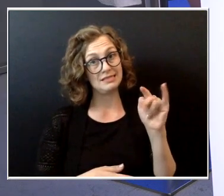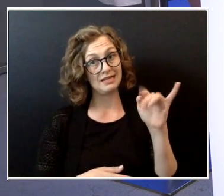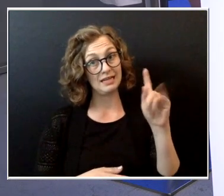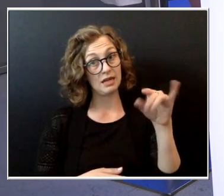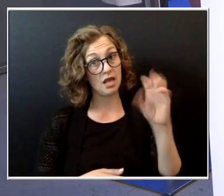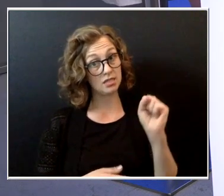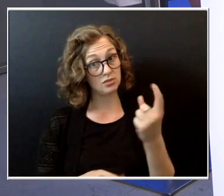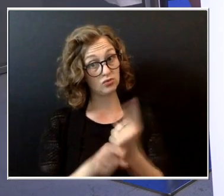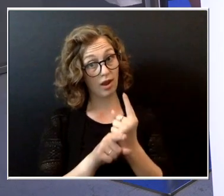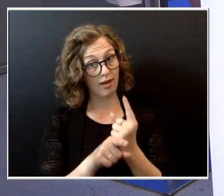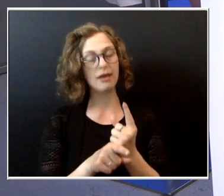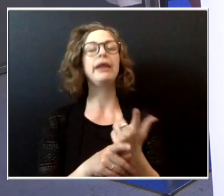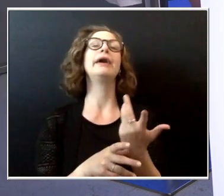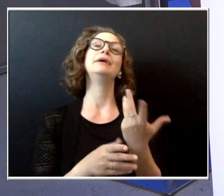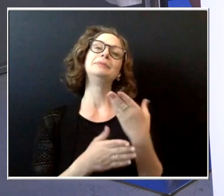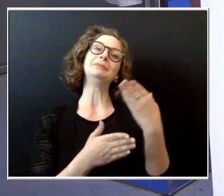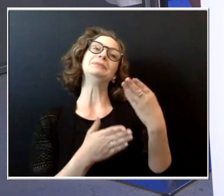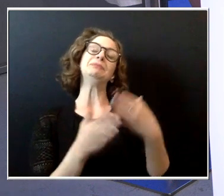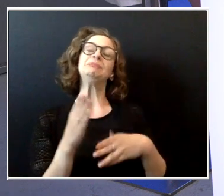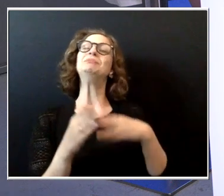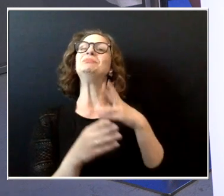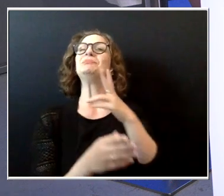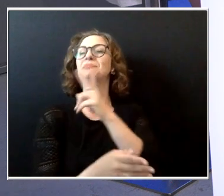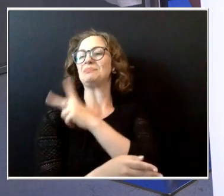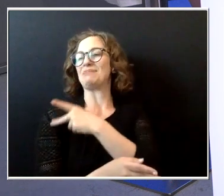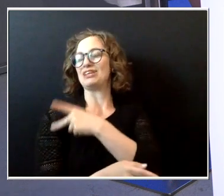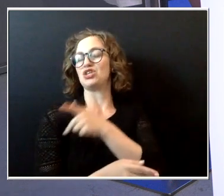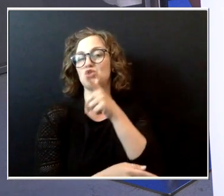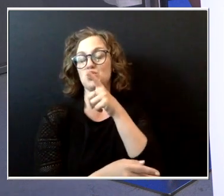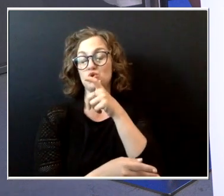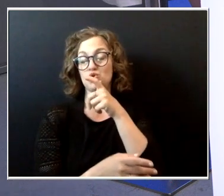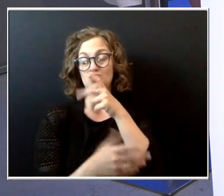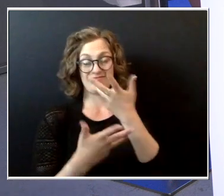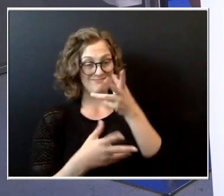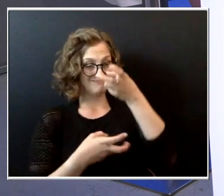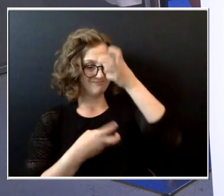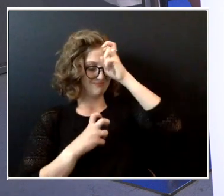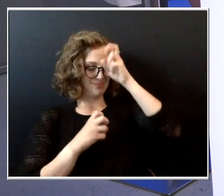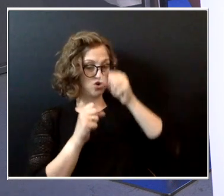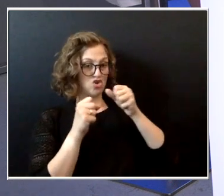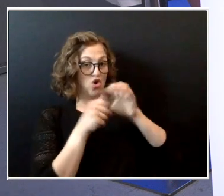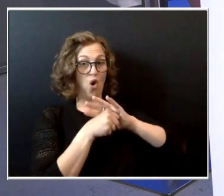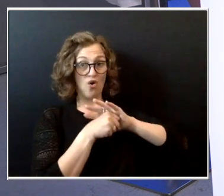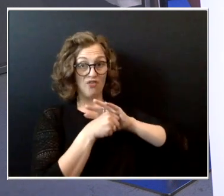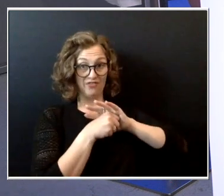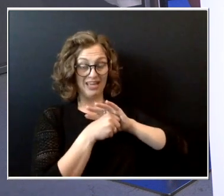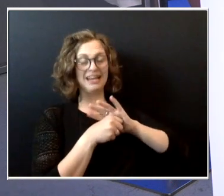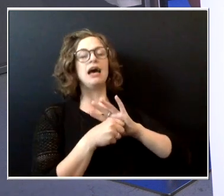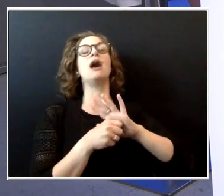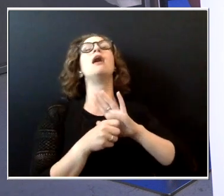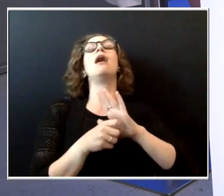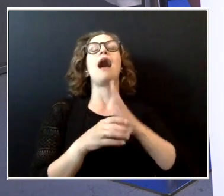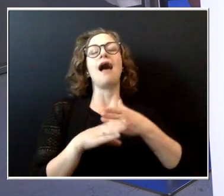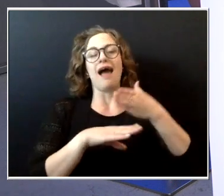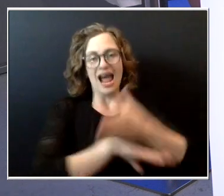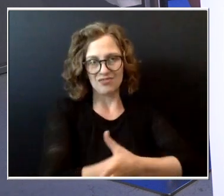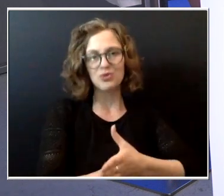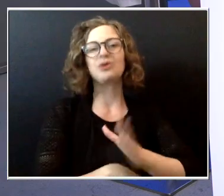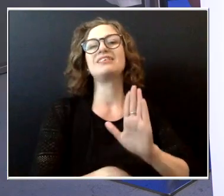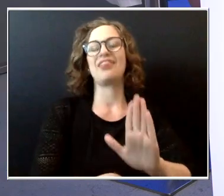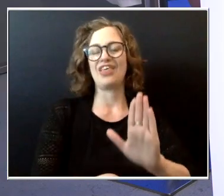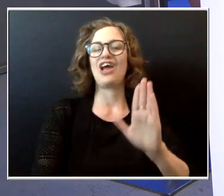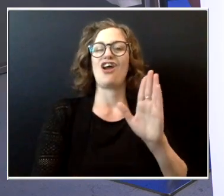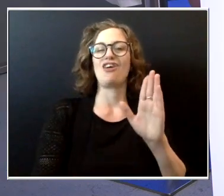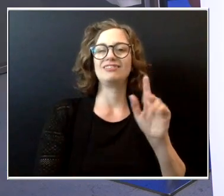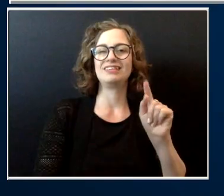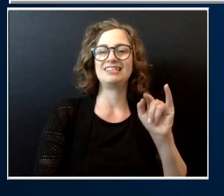patients who've had COVID whose Meniere's has gotten worse after COVID. After they got COVID. So there's another reason neuroinflammation